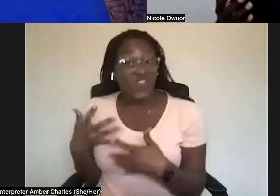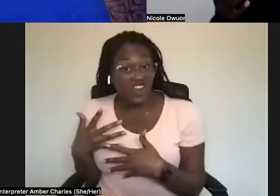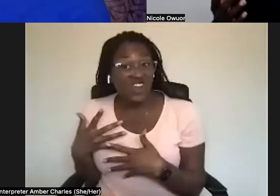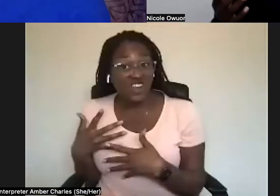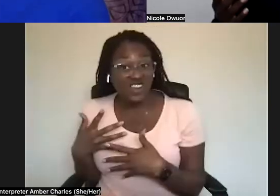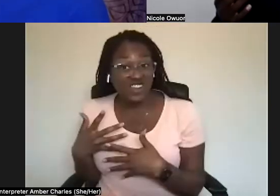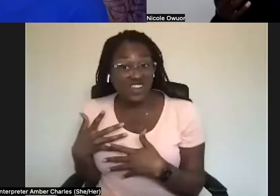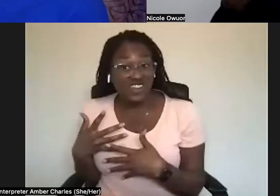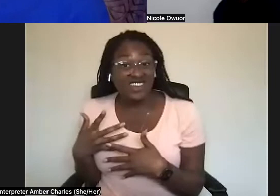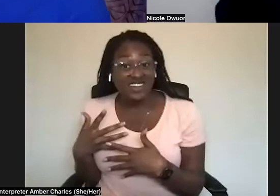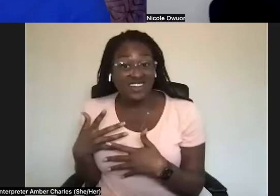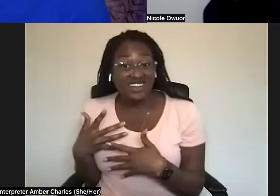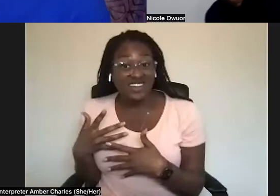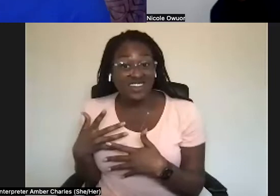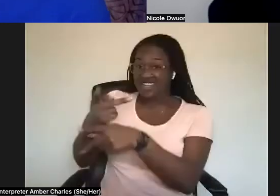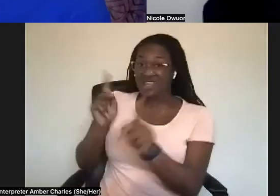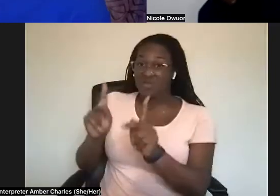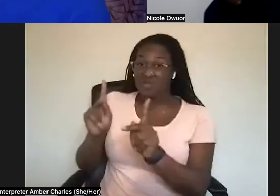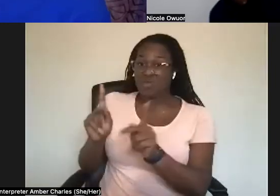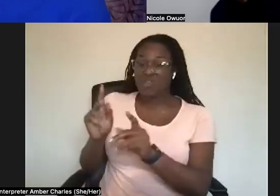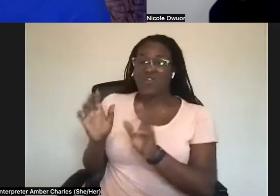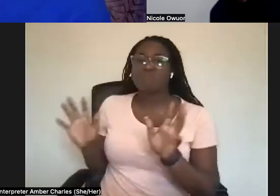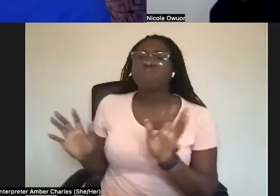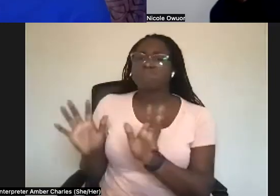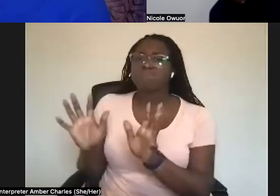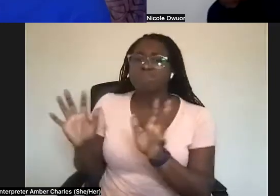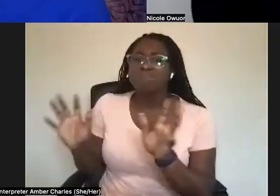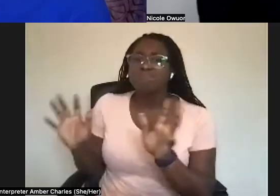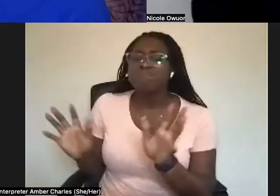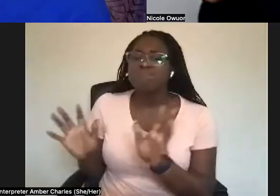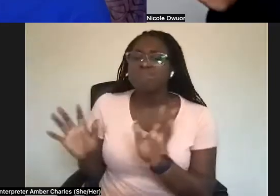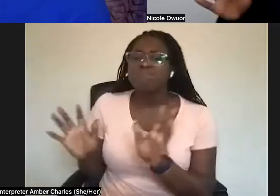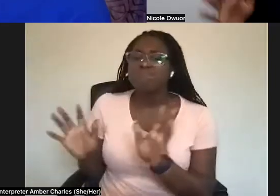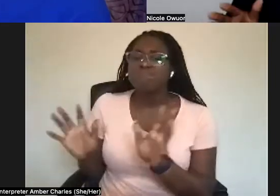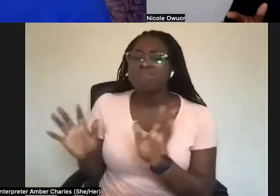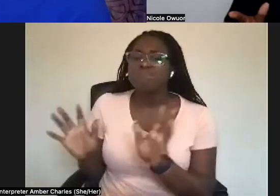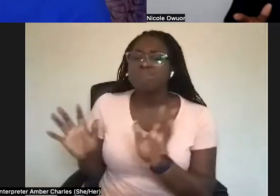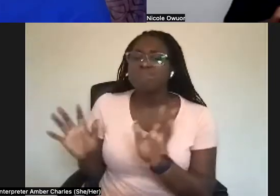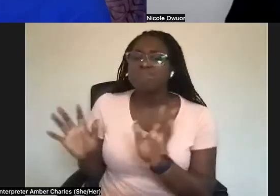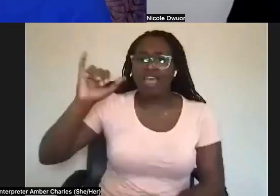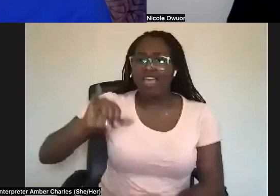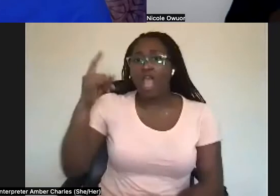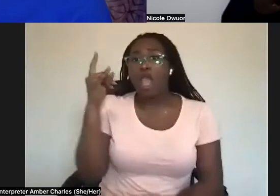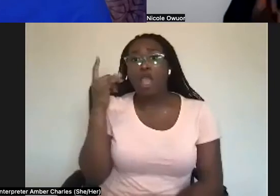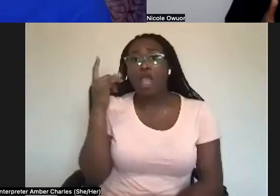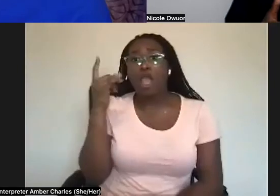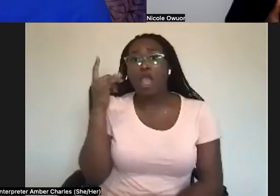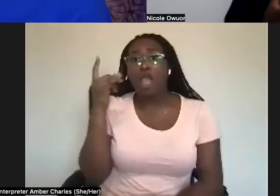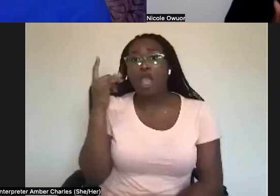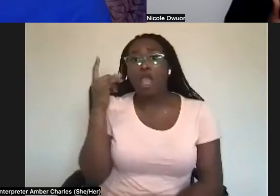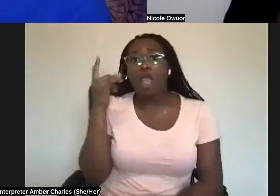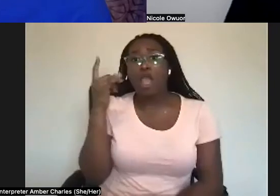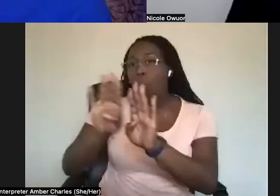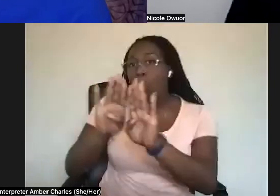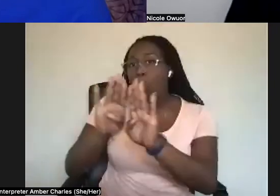used to keep people from even pushing against that illusion of a wall. So I